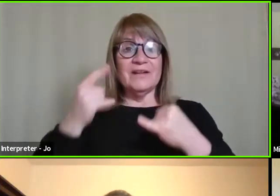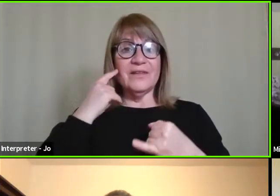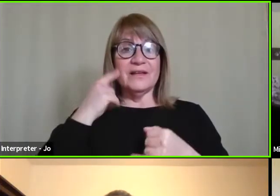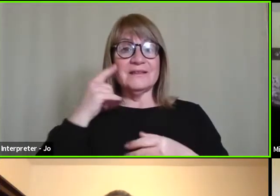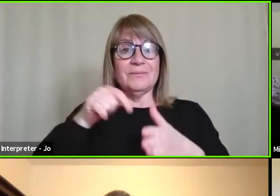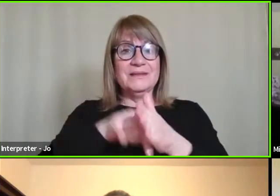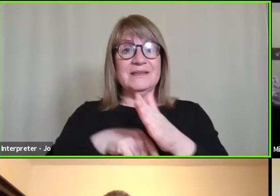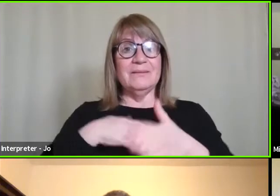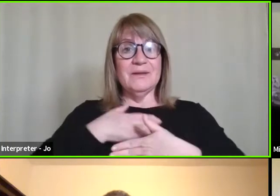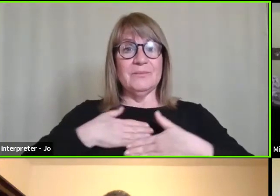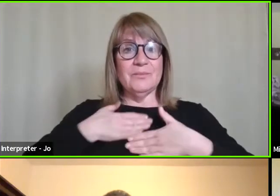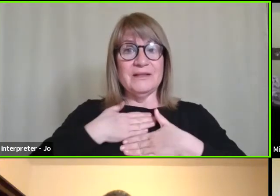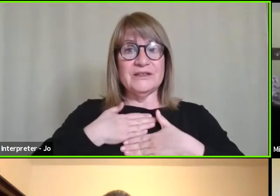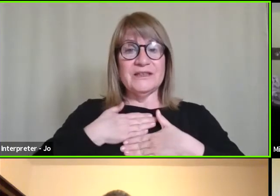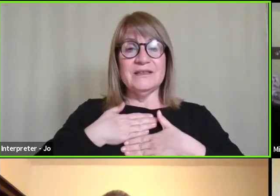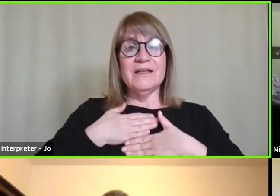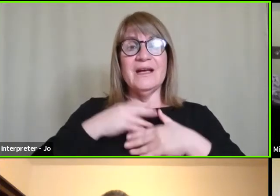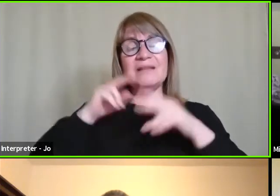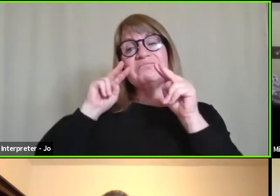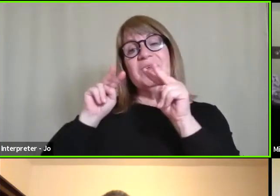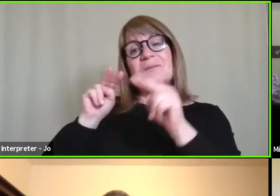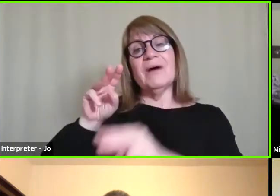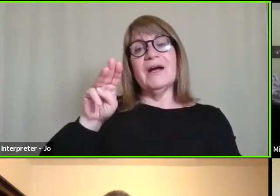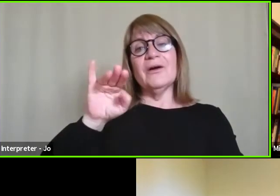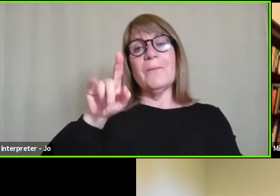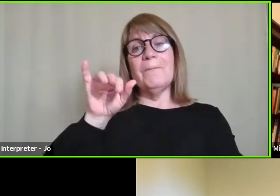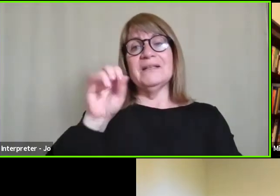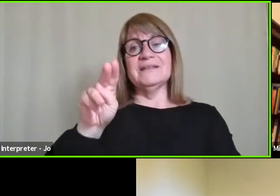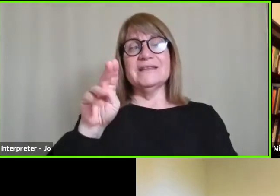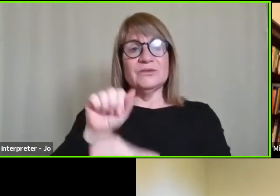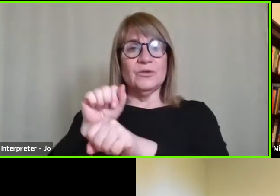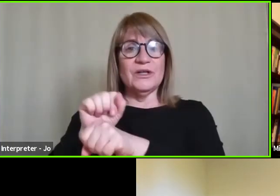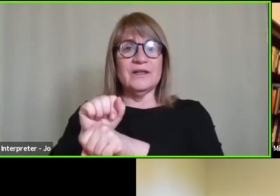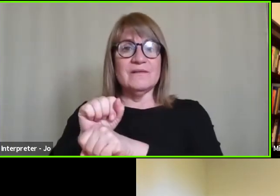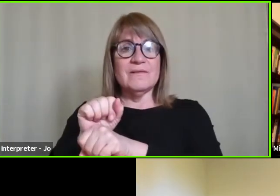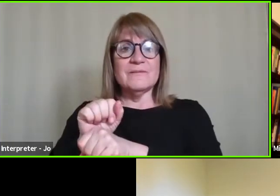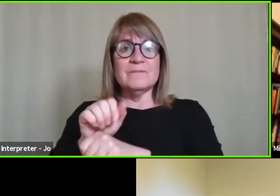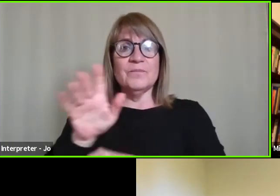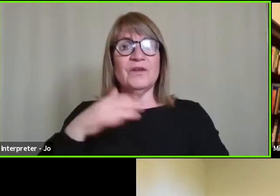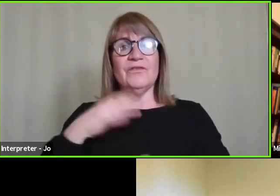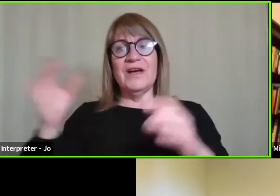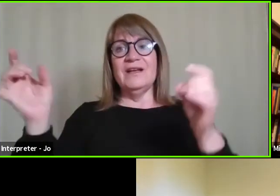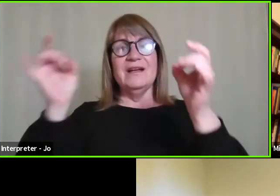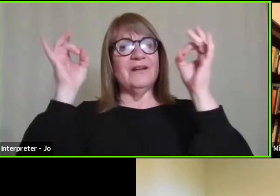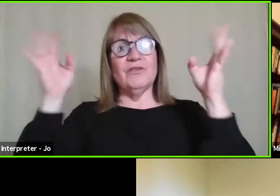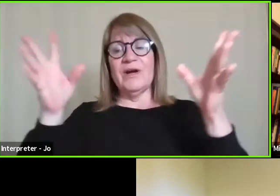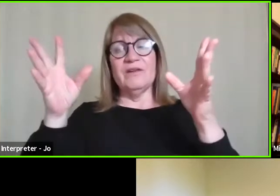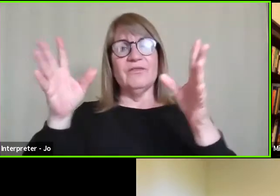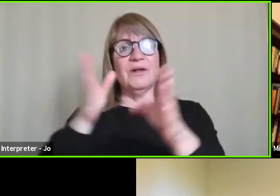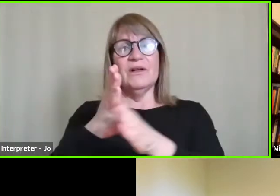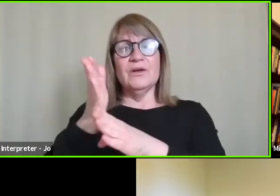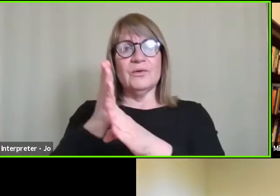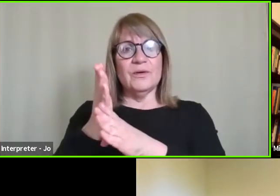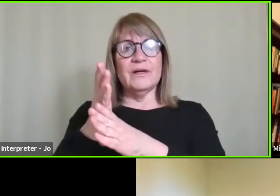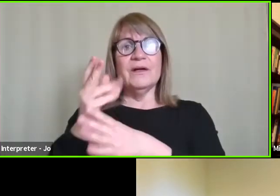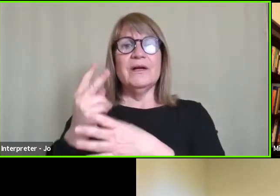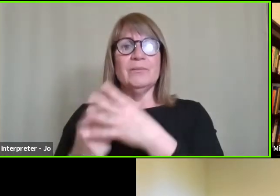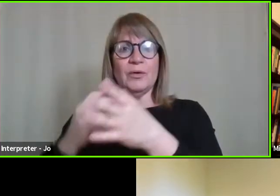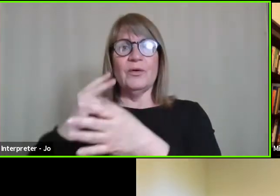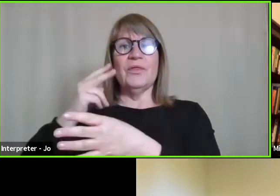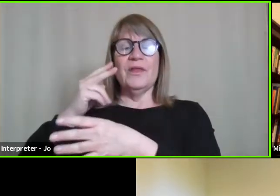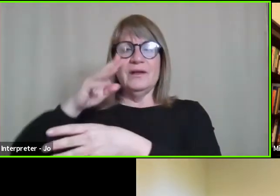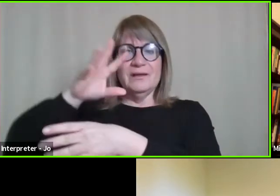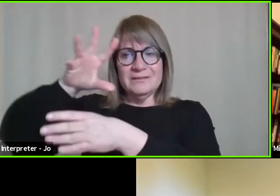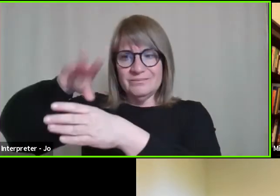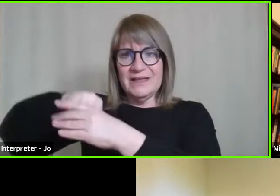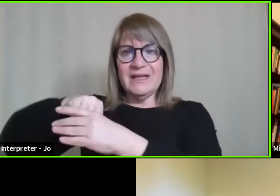the work that milton is doing um so milton you've had an incredible um career over the past few years both engage these conversations at the level